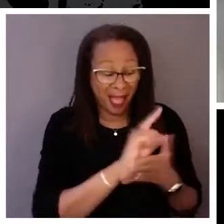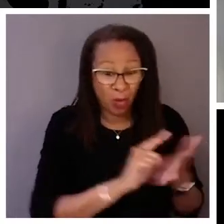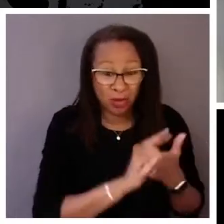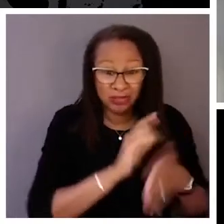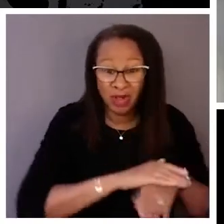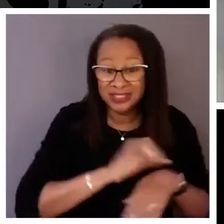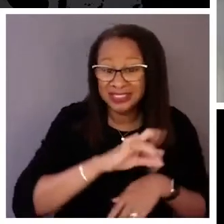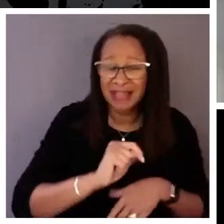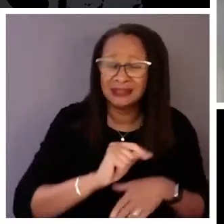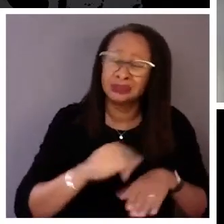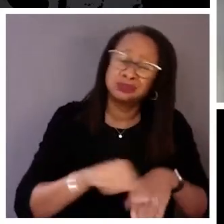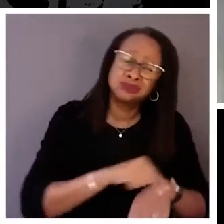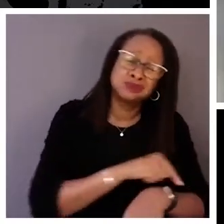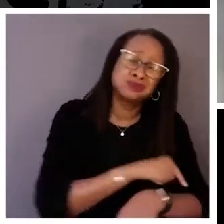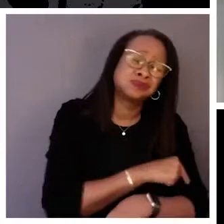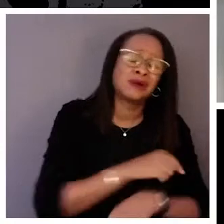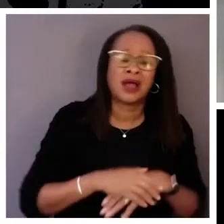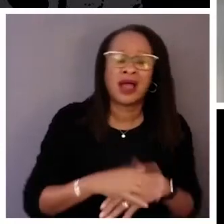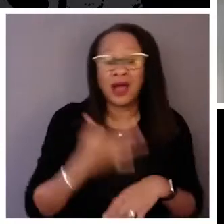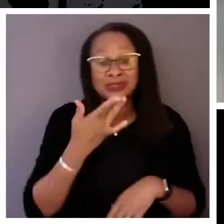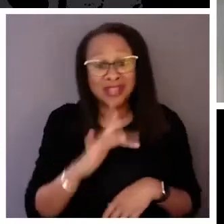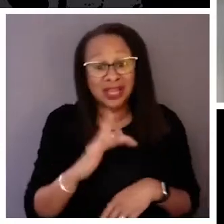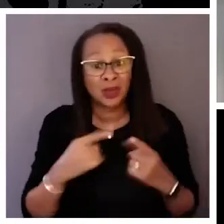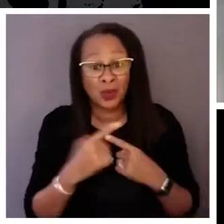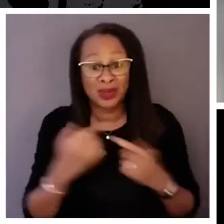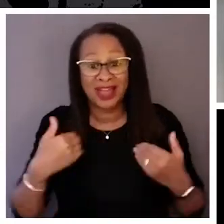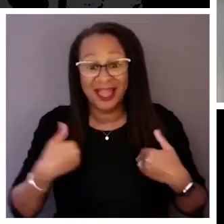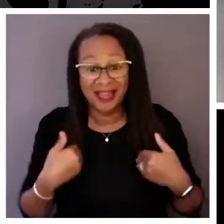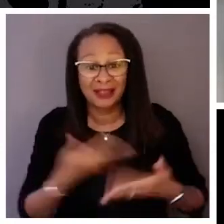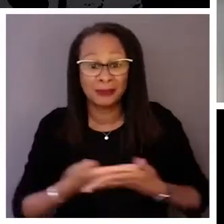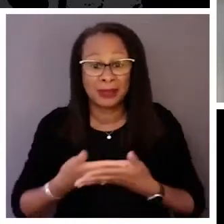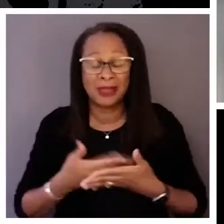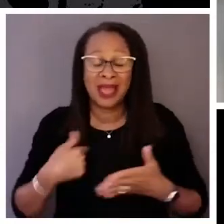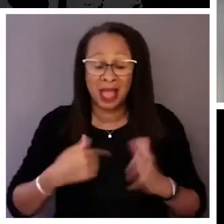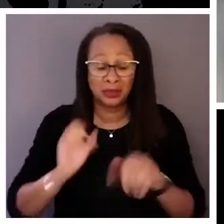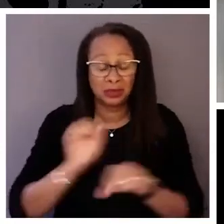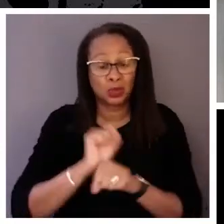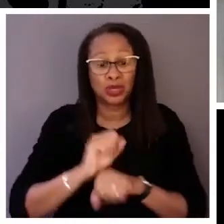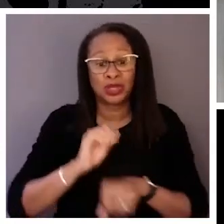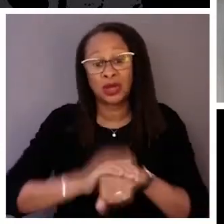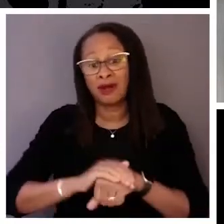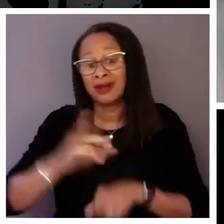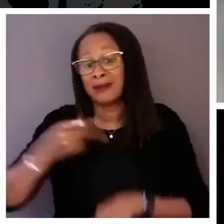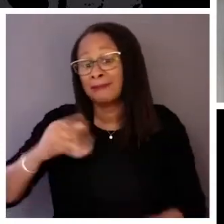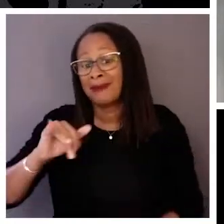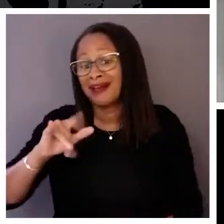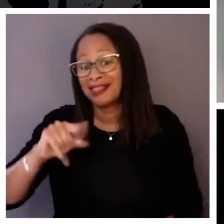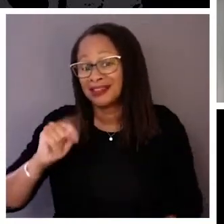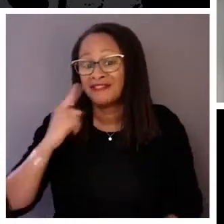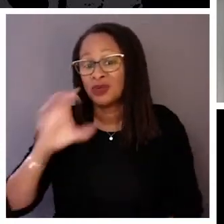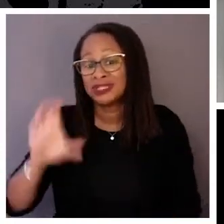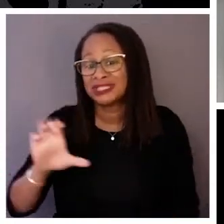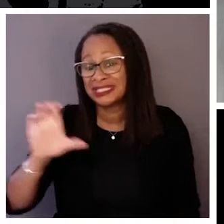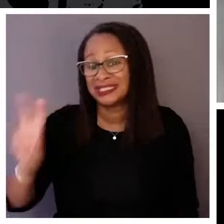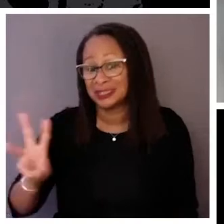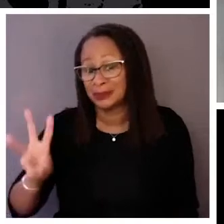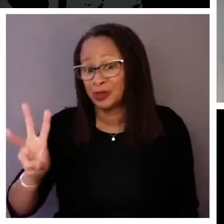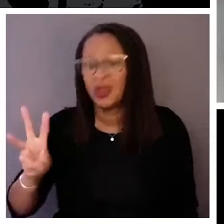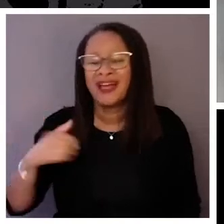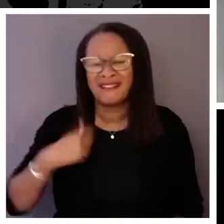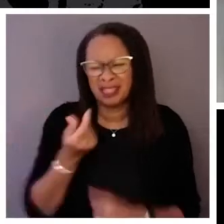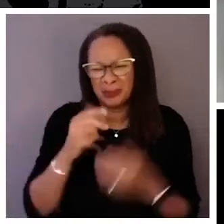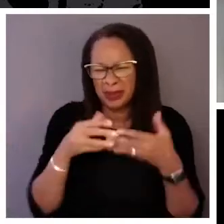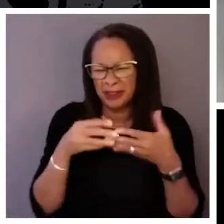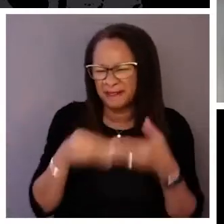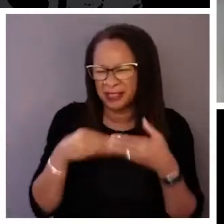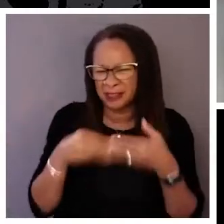long. I was fortunate that when I had my baby the first year I was developing, I was working on a pilot for CW. So I had a little bit of